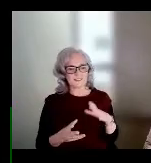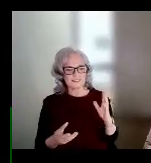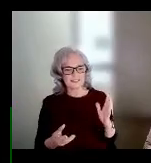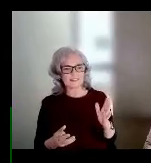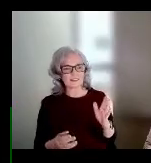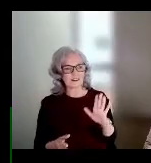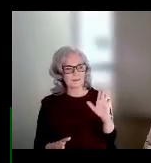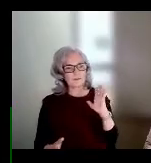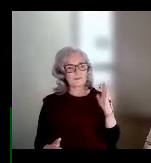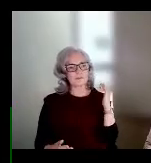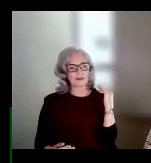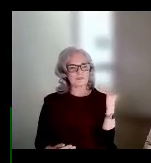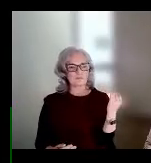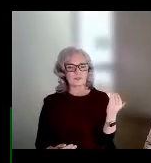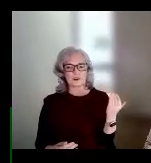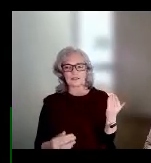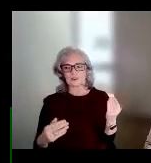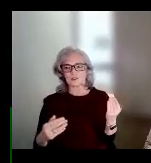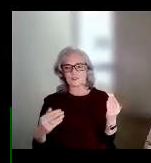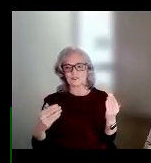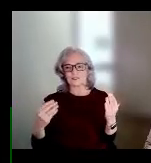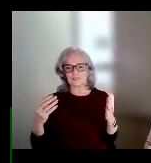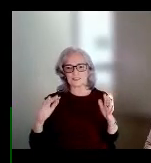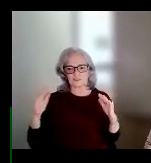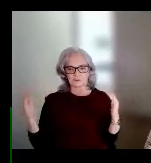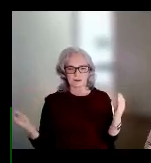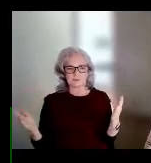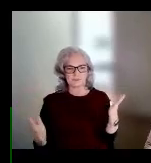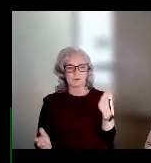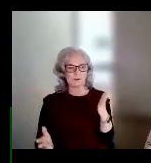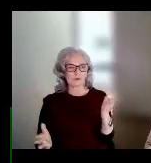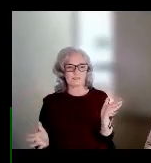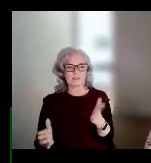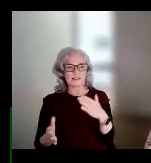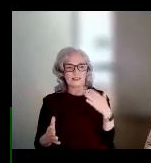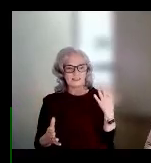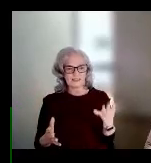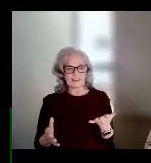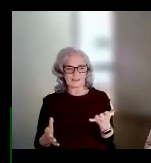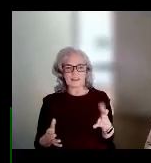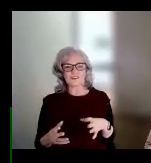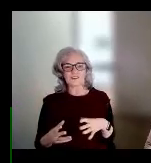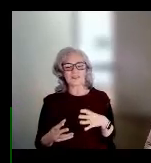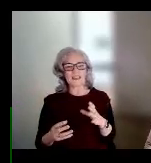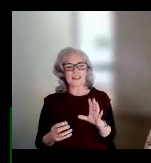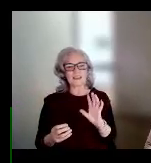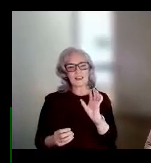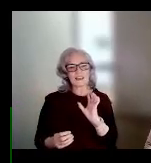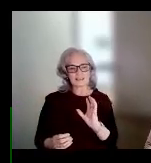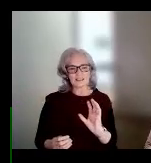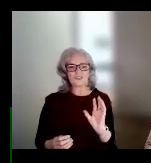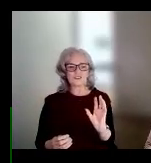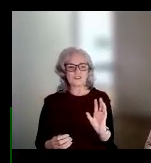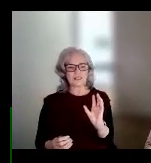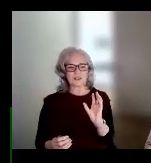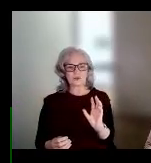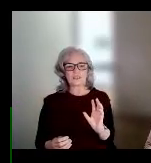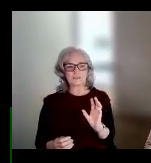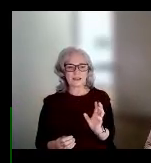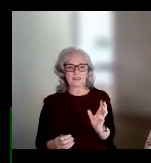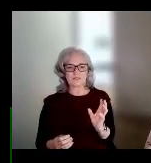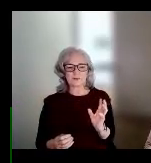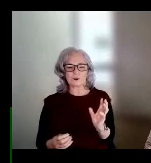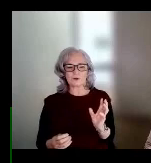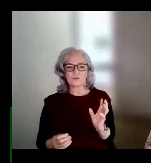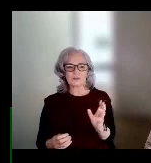it's just saying that, we travel from diagnosis into bereavement support across the navigation of care, introducing that